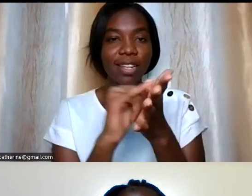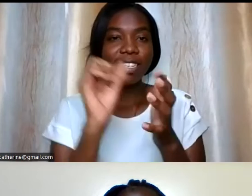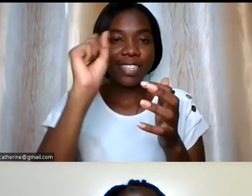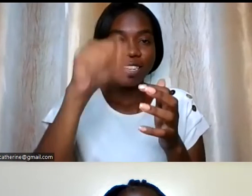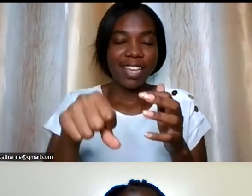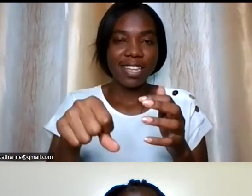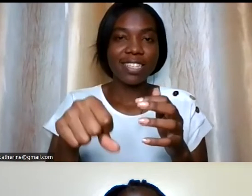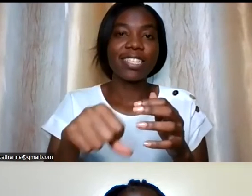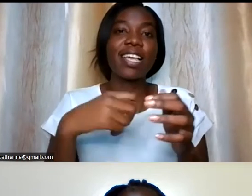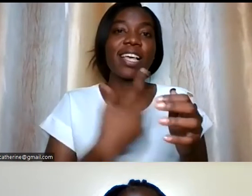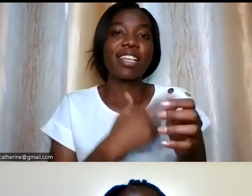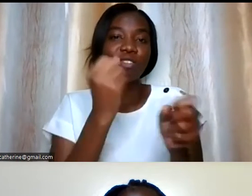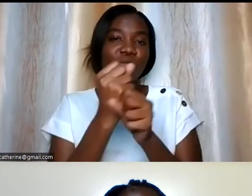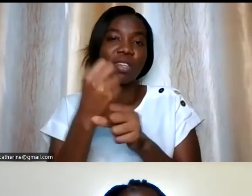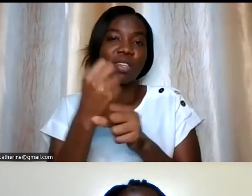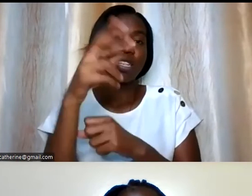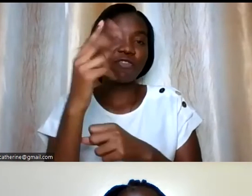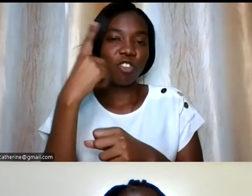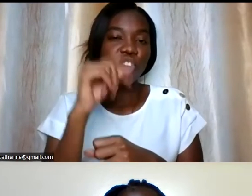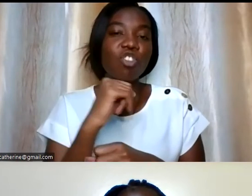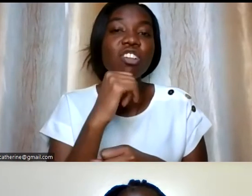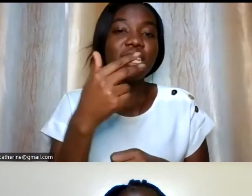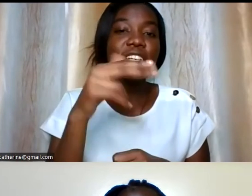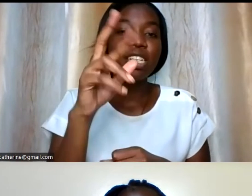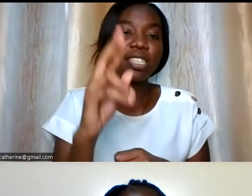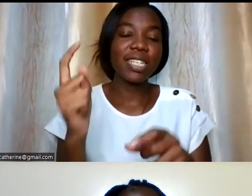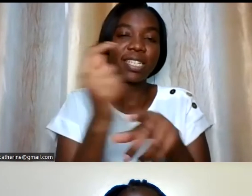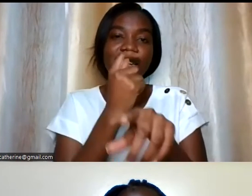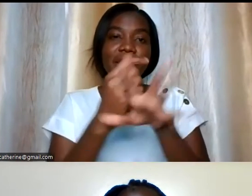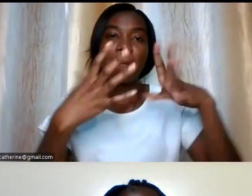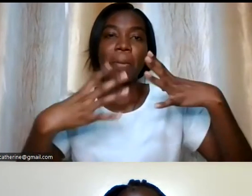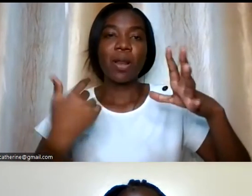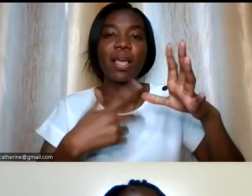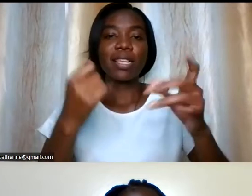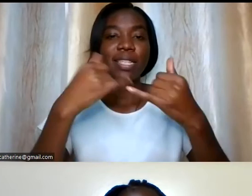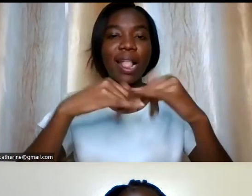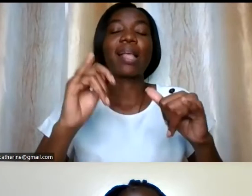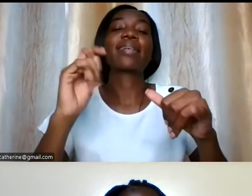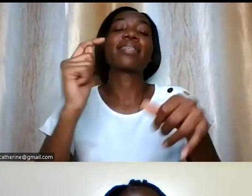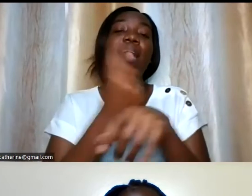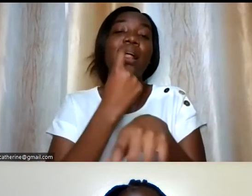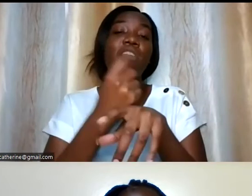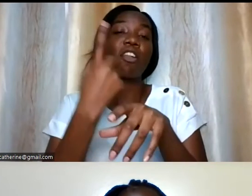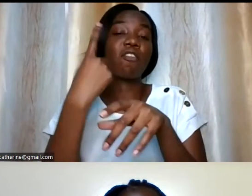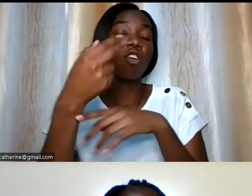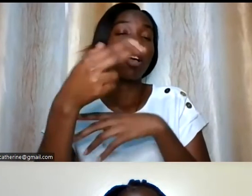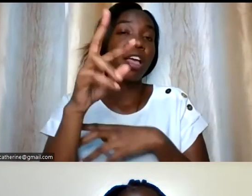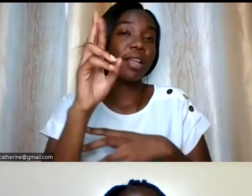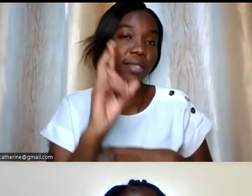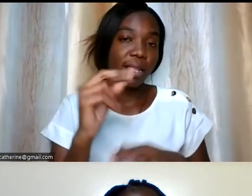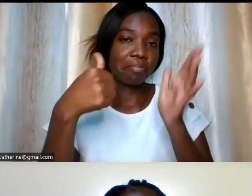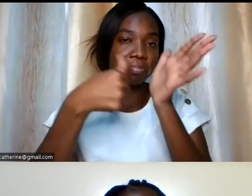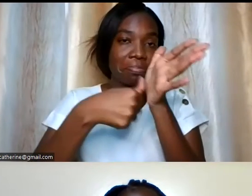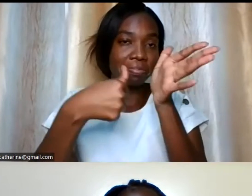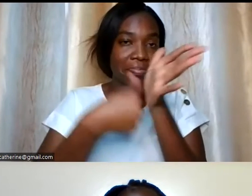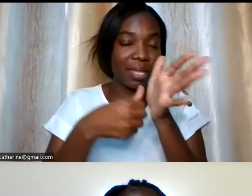for non-HR trainings, that the people we are trying to train on the HR matters, again, because